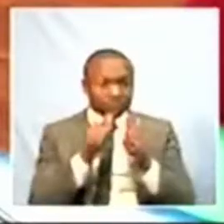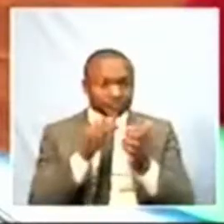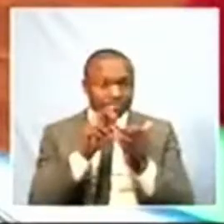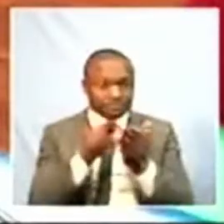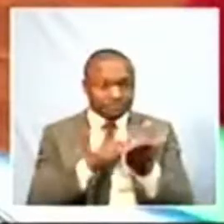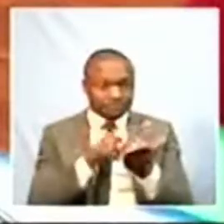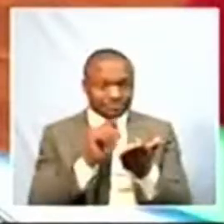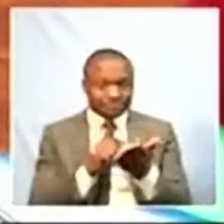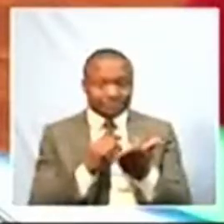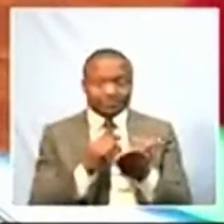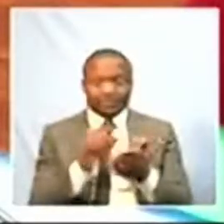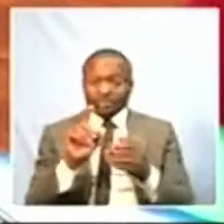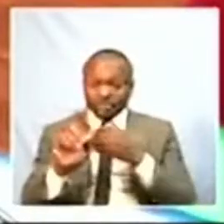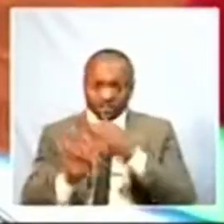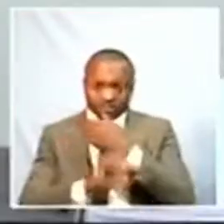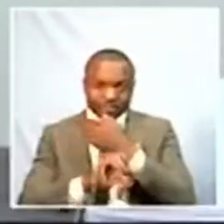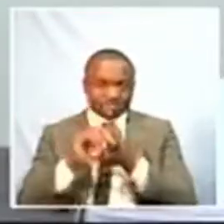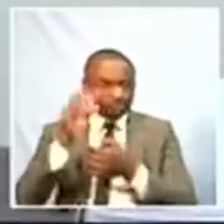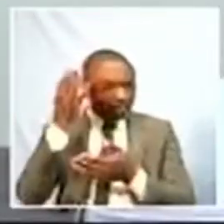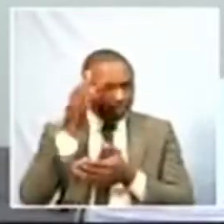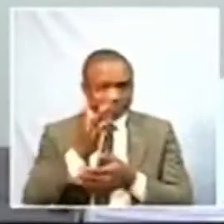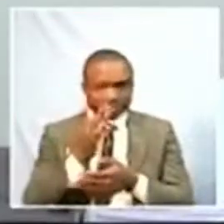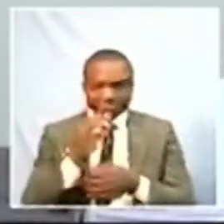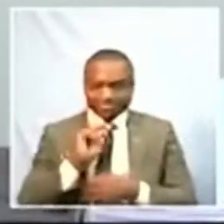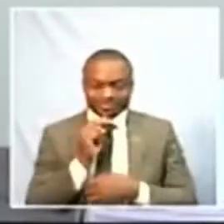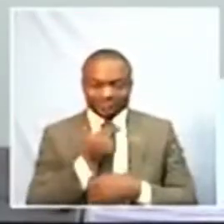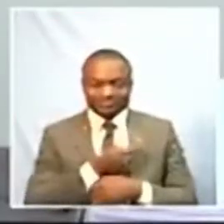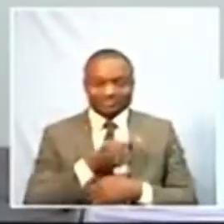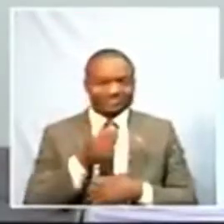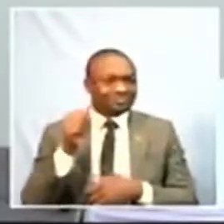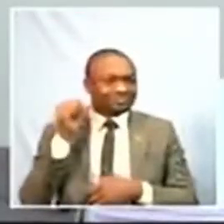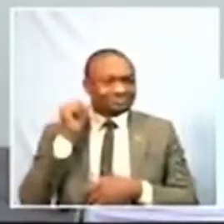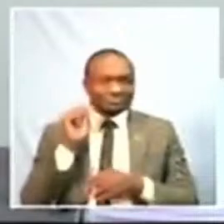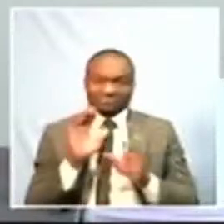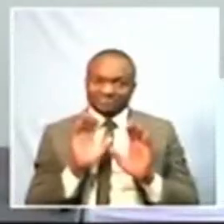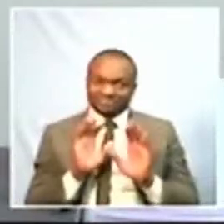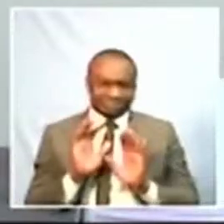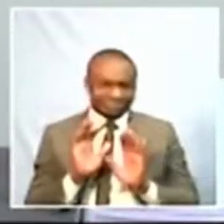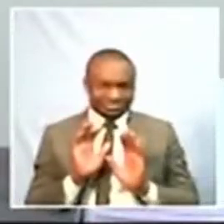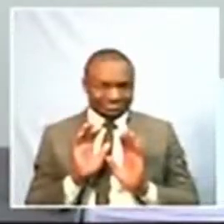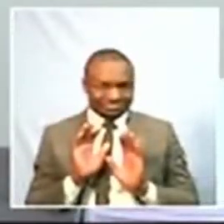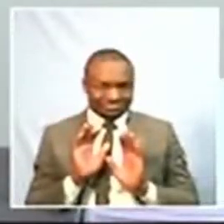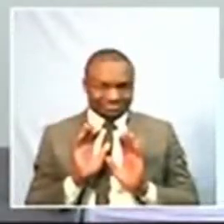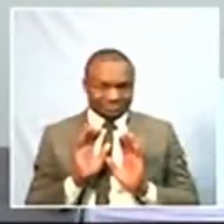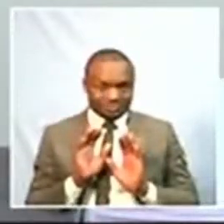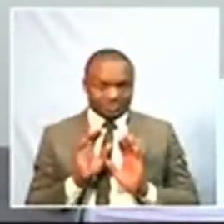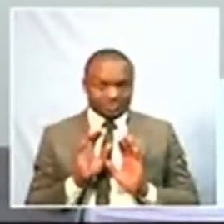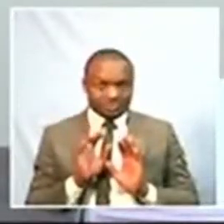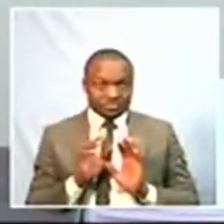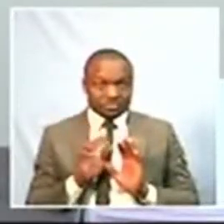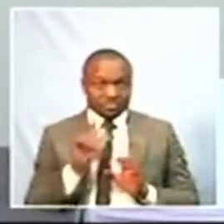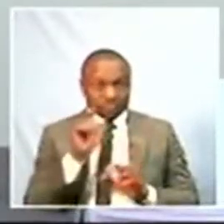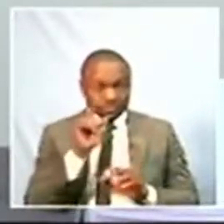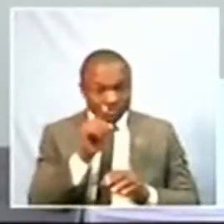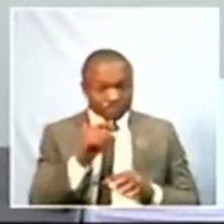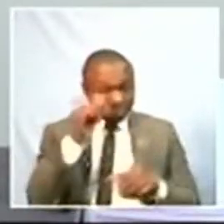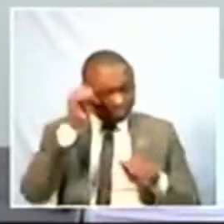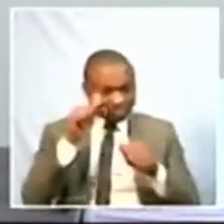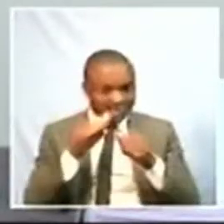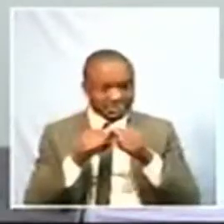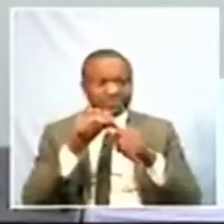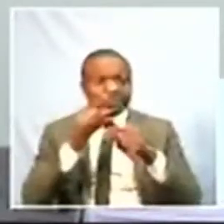Clerk, we have no dispute. We are not contending on you agreeing. But